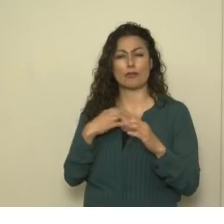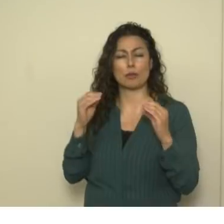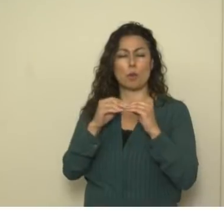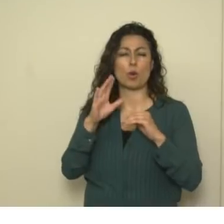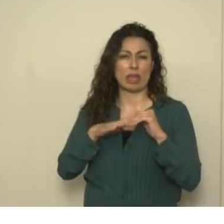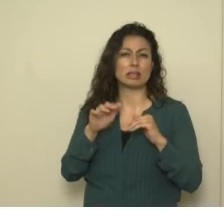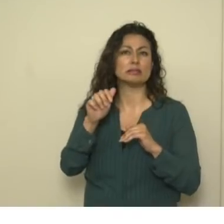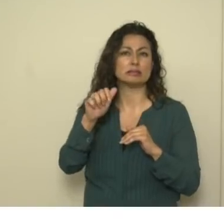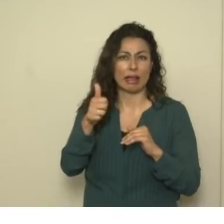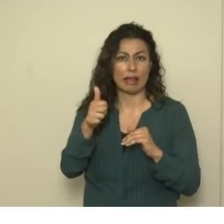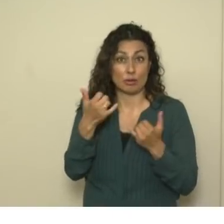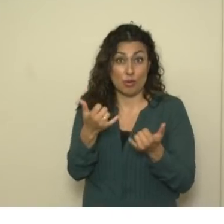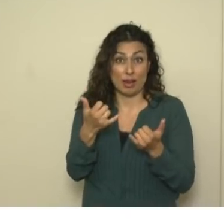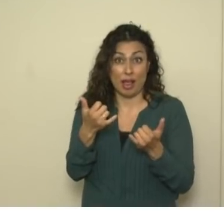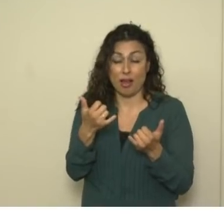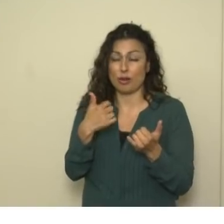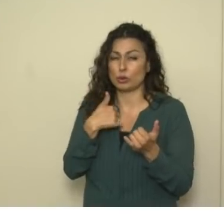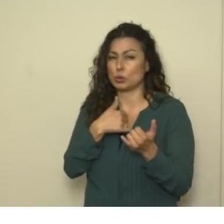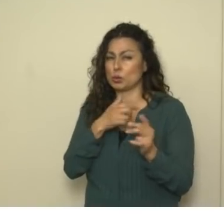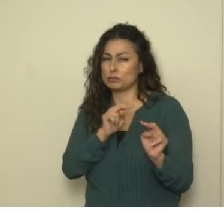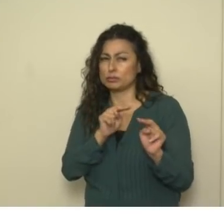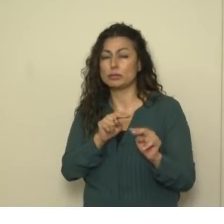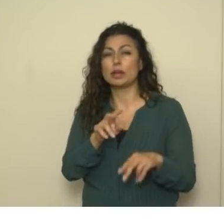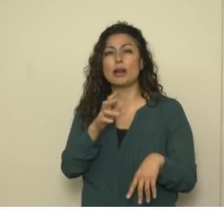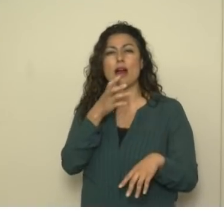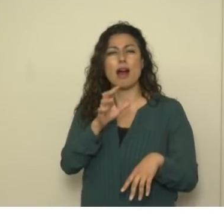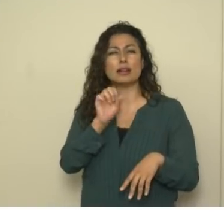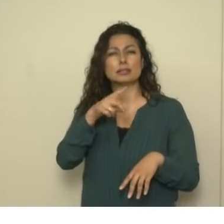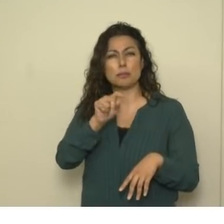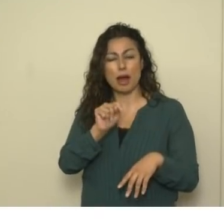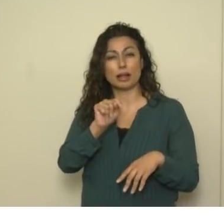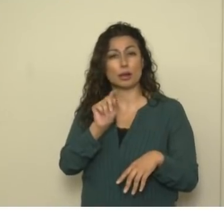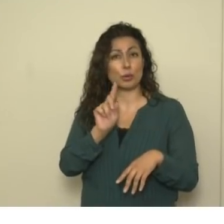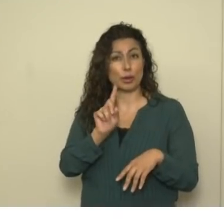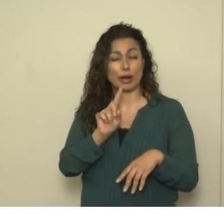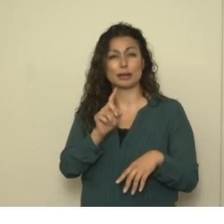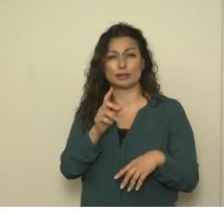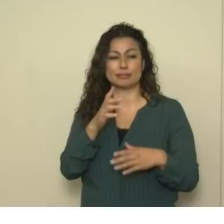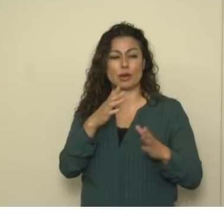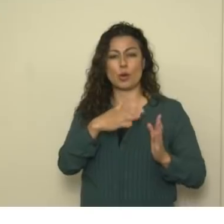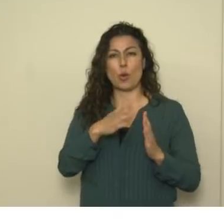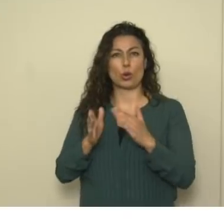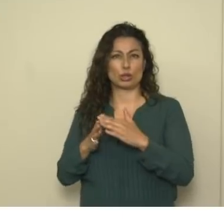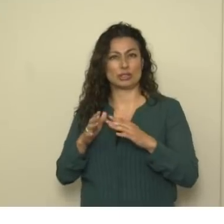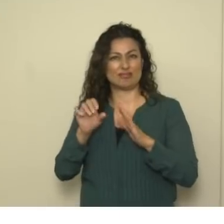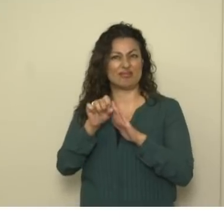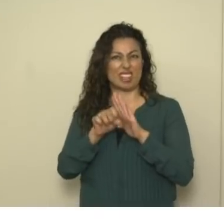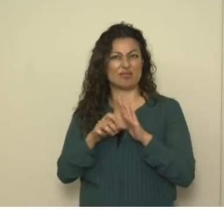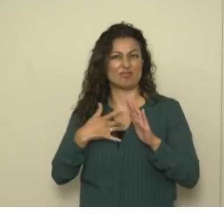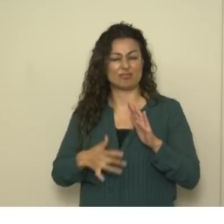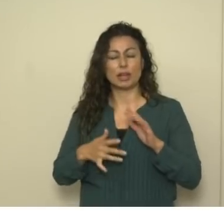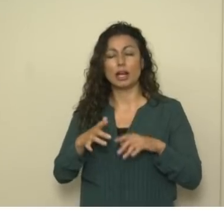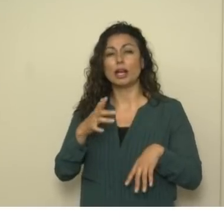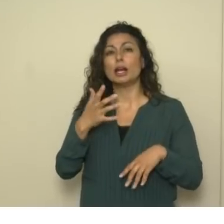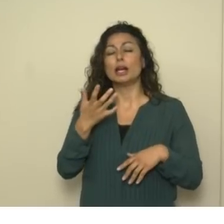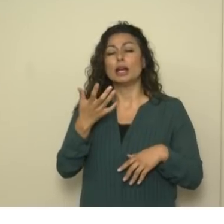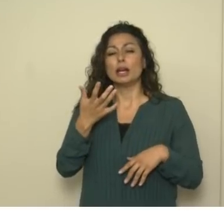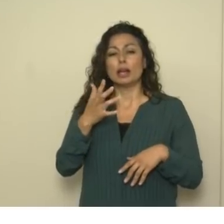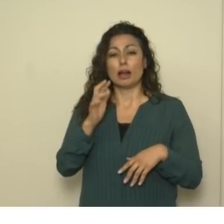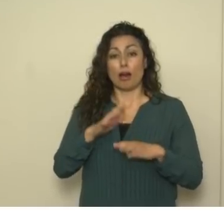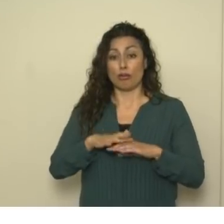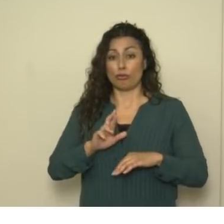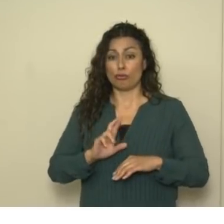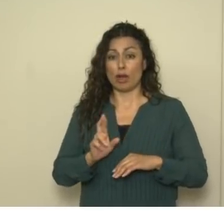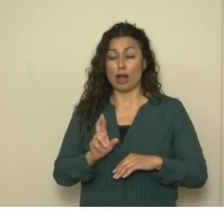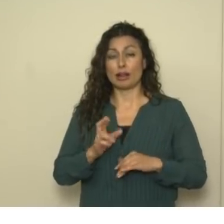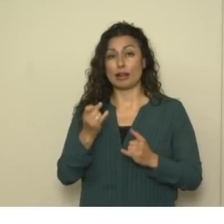right now. And again, hotspots in the corners of the state as well. And on the right-hand side, the